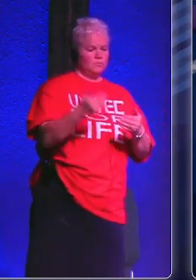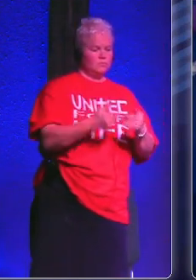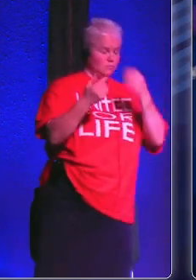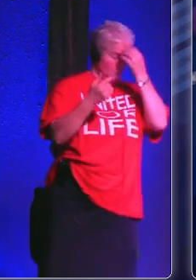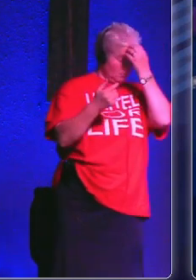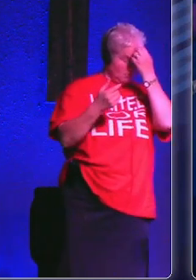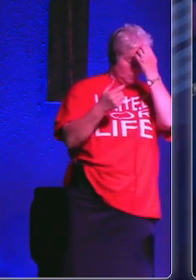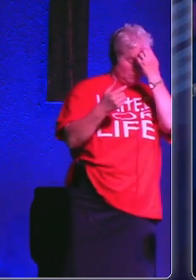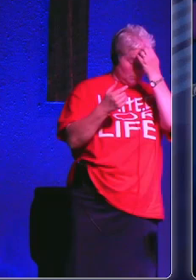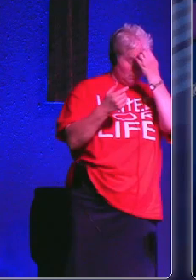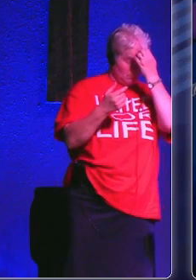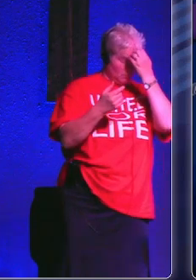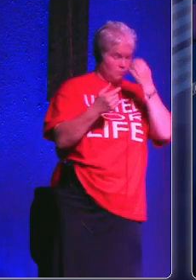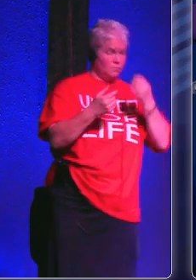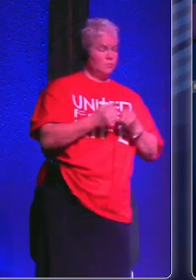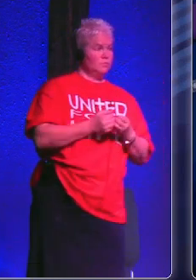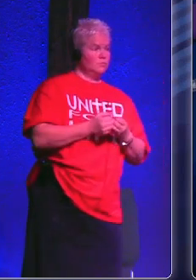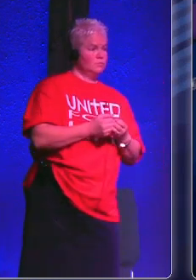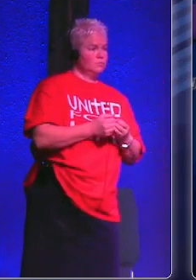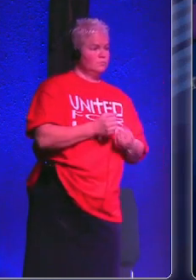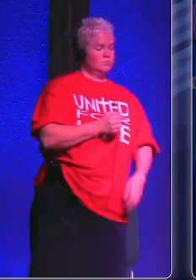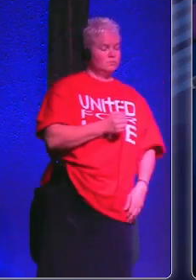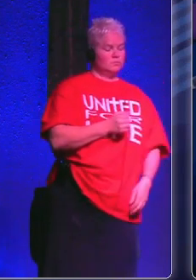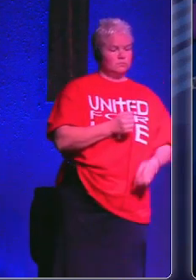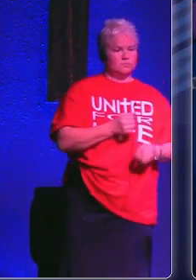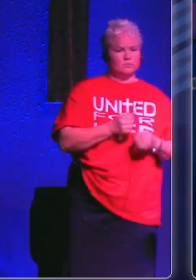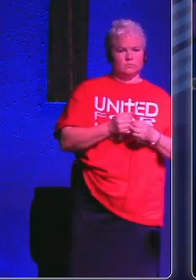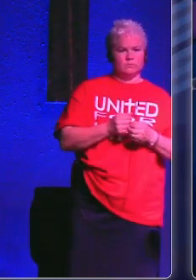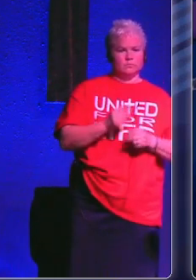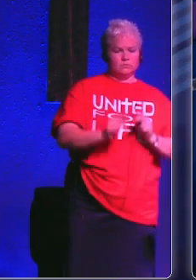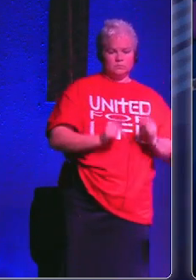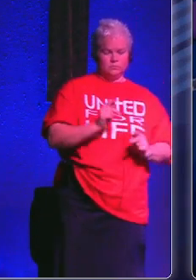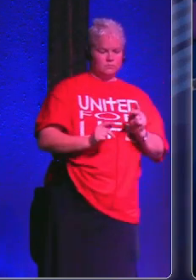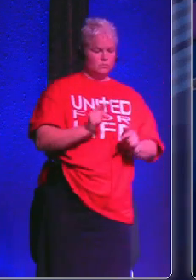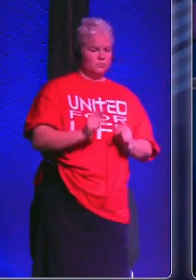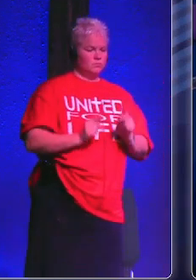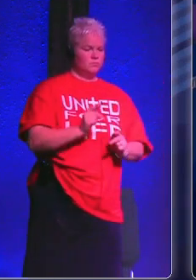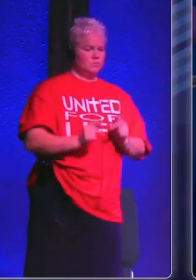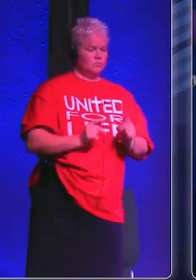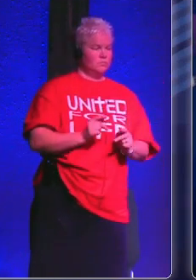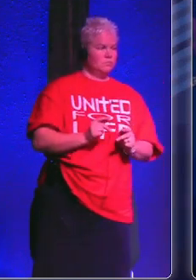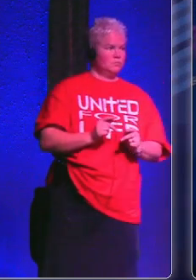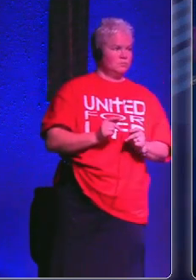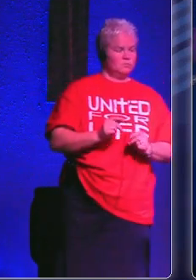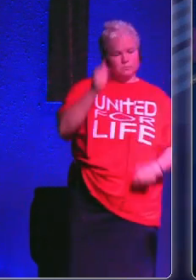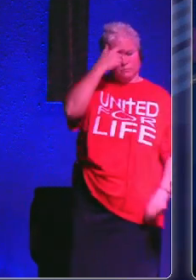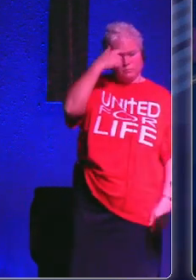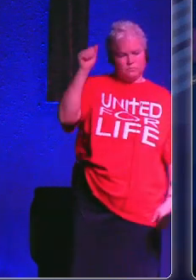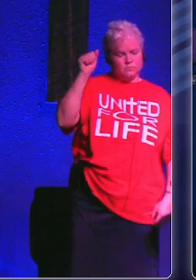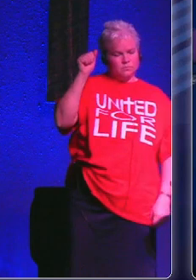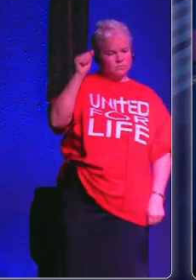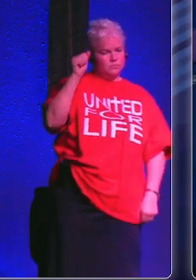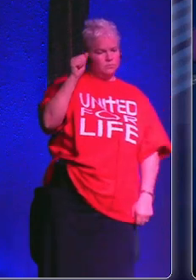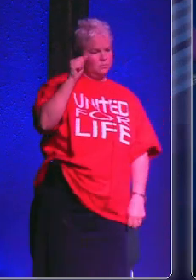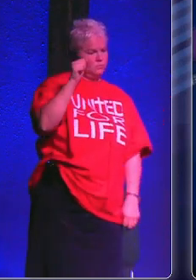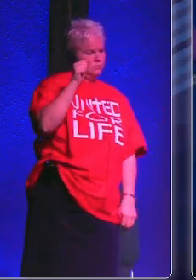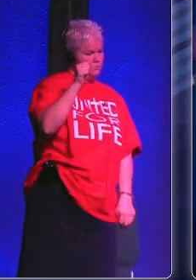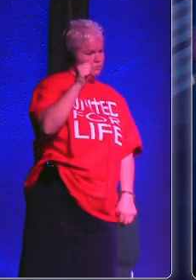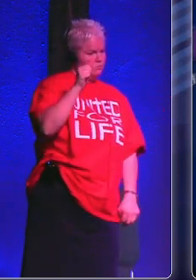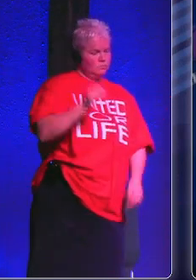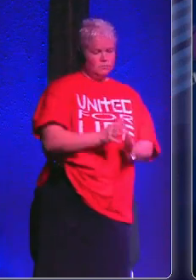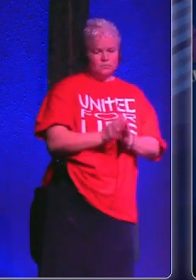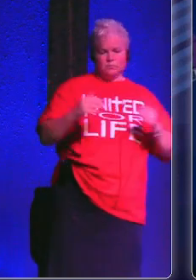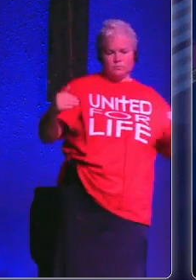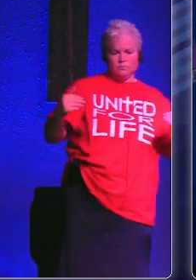ease. Maybe that's just to appease people, or because you're afraid. Fear is a